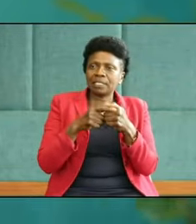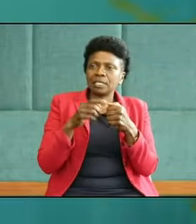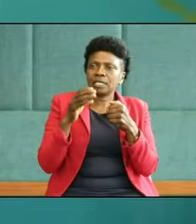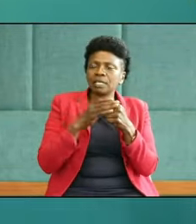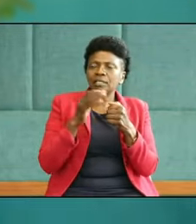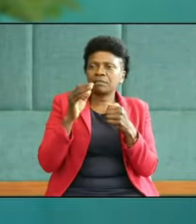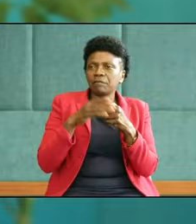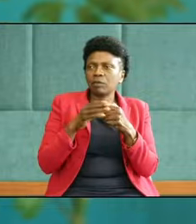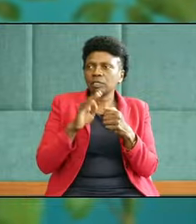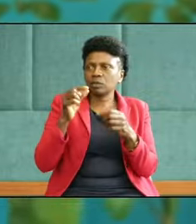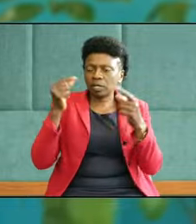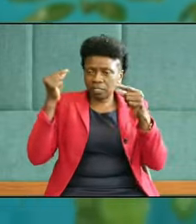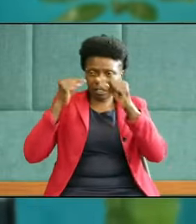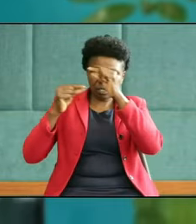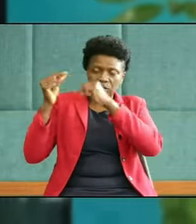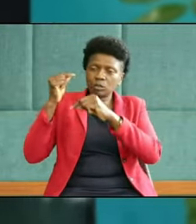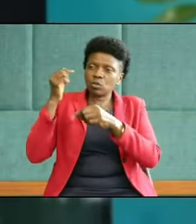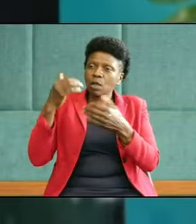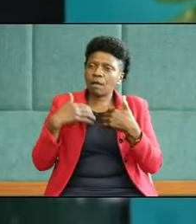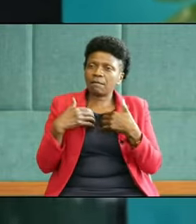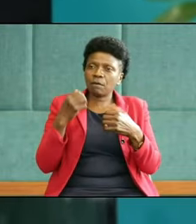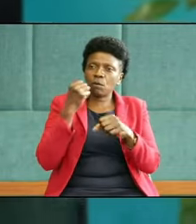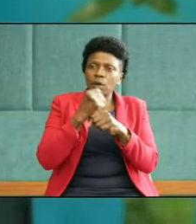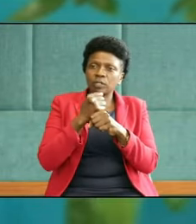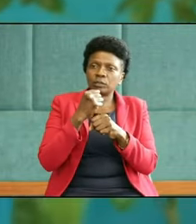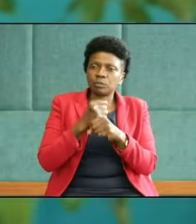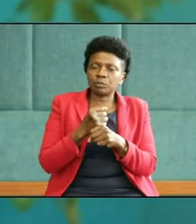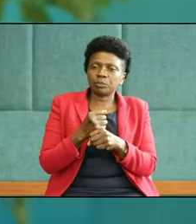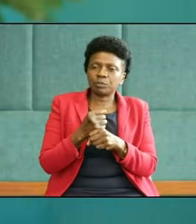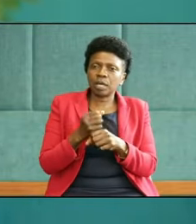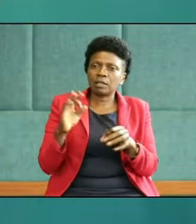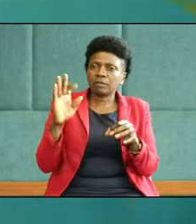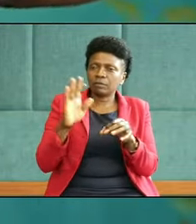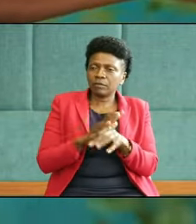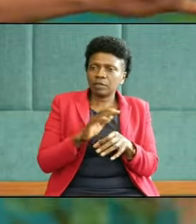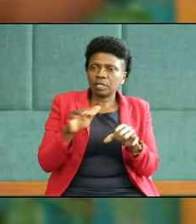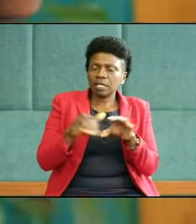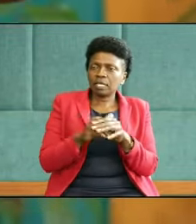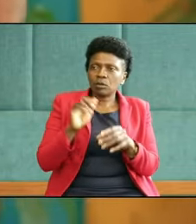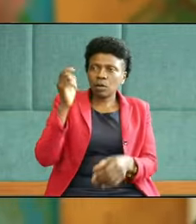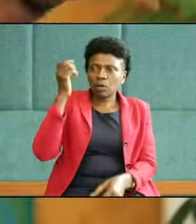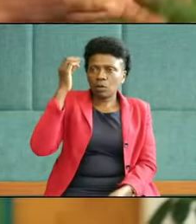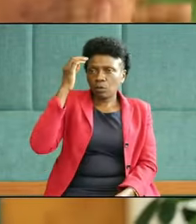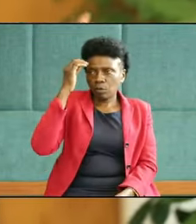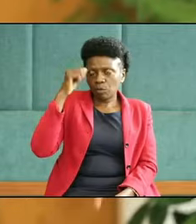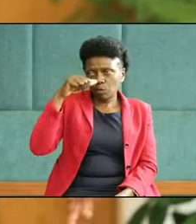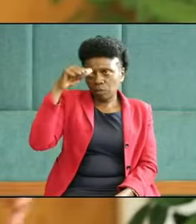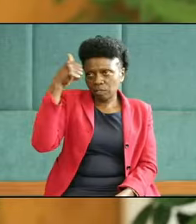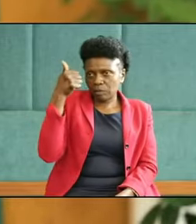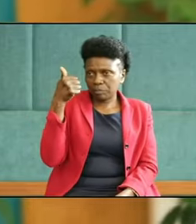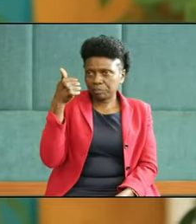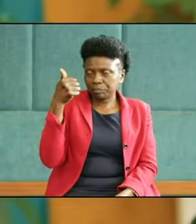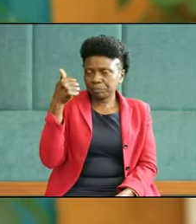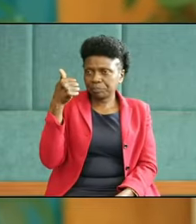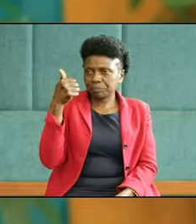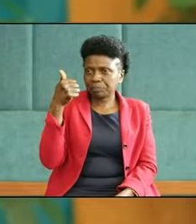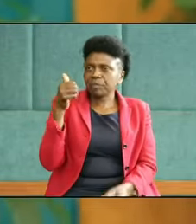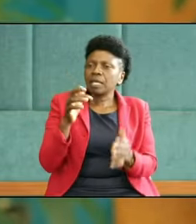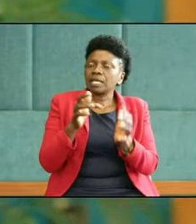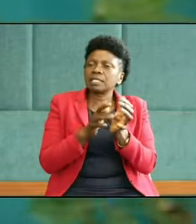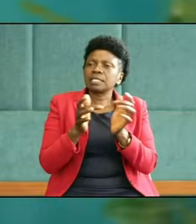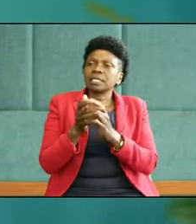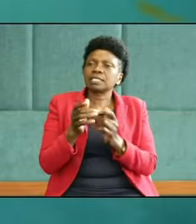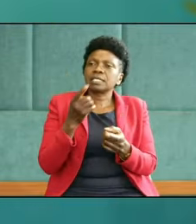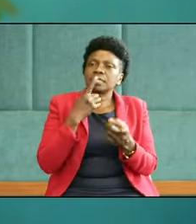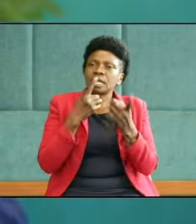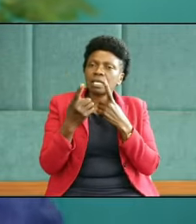generation, I have a work to do. I have a business to fulfill. And in my wisdom, I entrust it to you. Jesus is